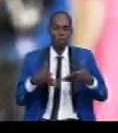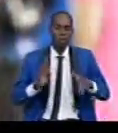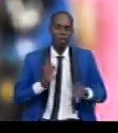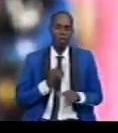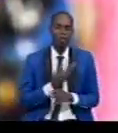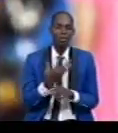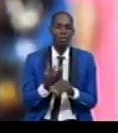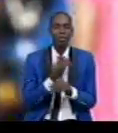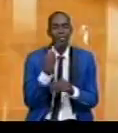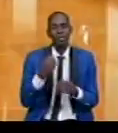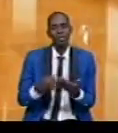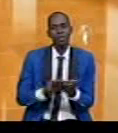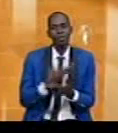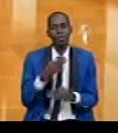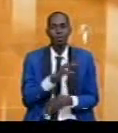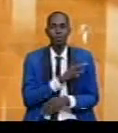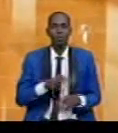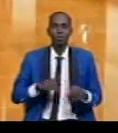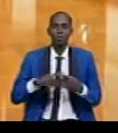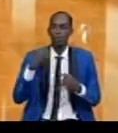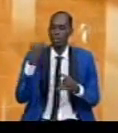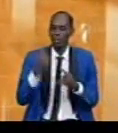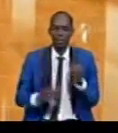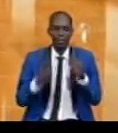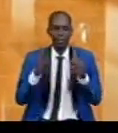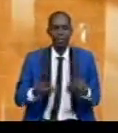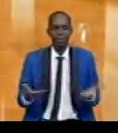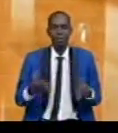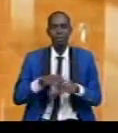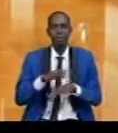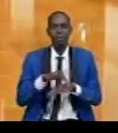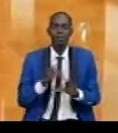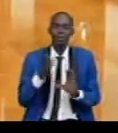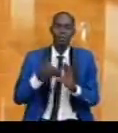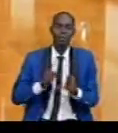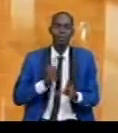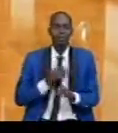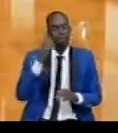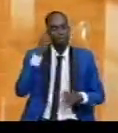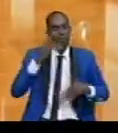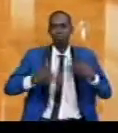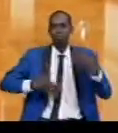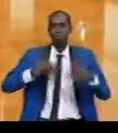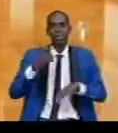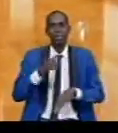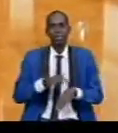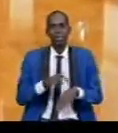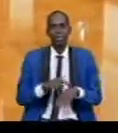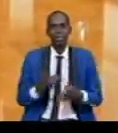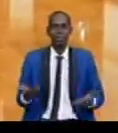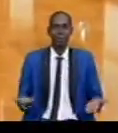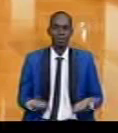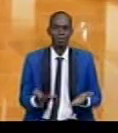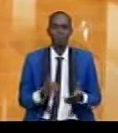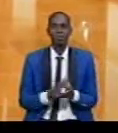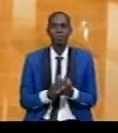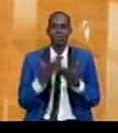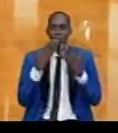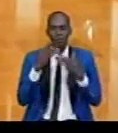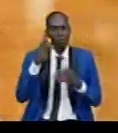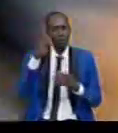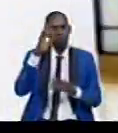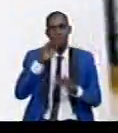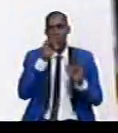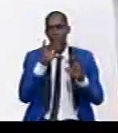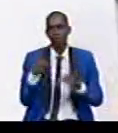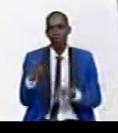of Christ to the last person here on the earth. Join us for an exciting time at NRV 2023. Thank you and God bless